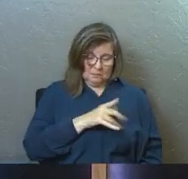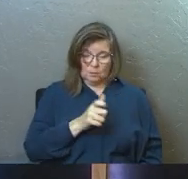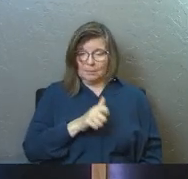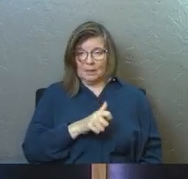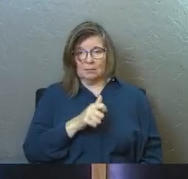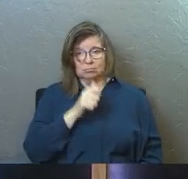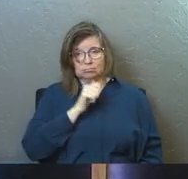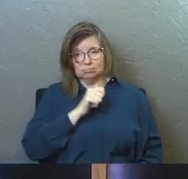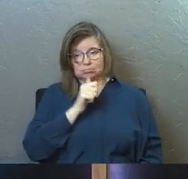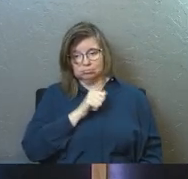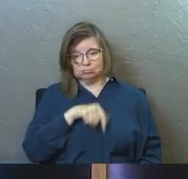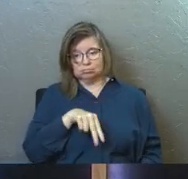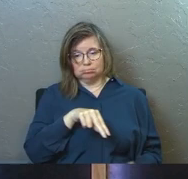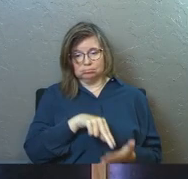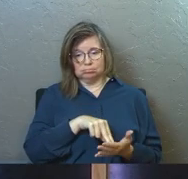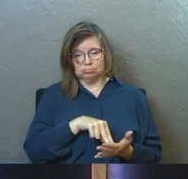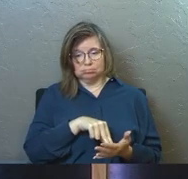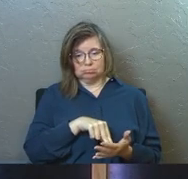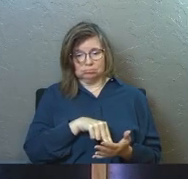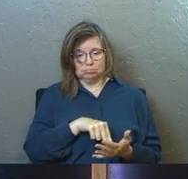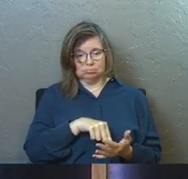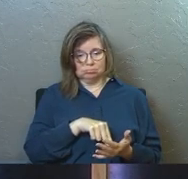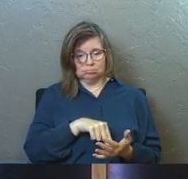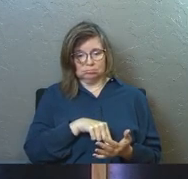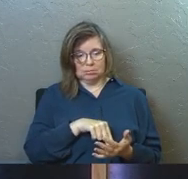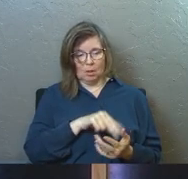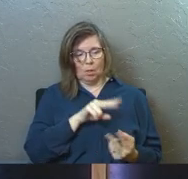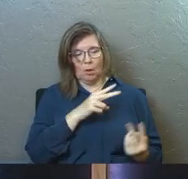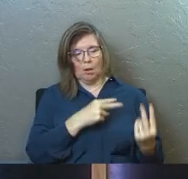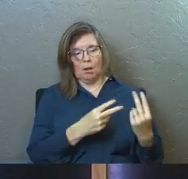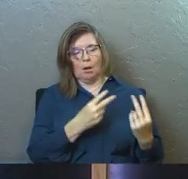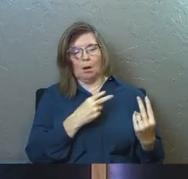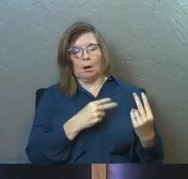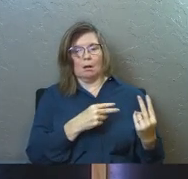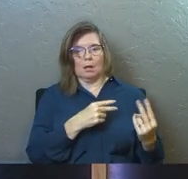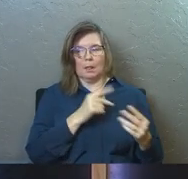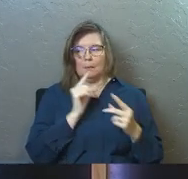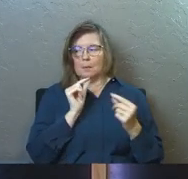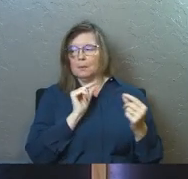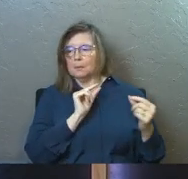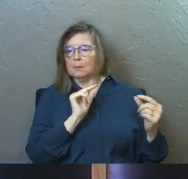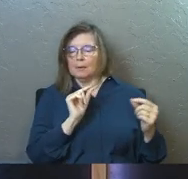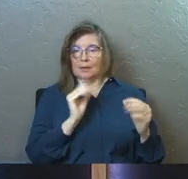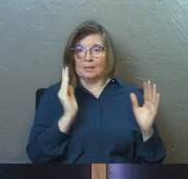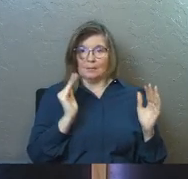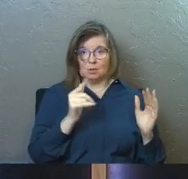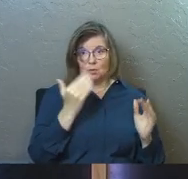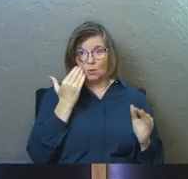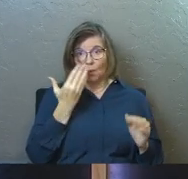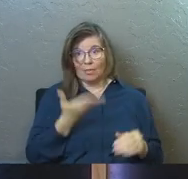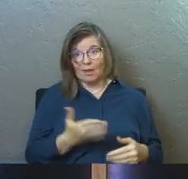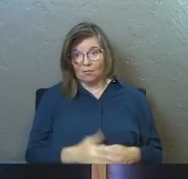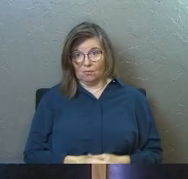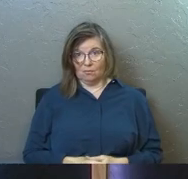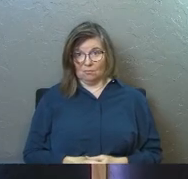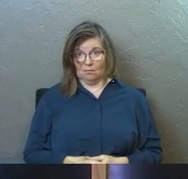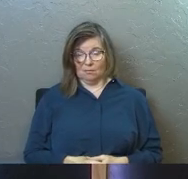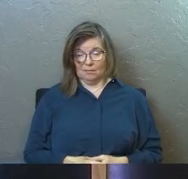You wouldn't be able to stand in front of those gazes and those looks and those whispers, those expectations that you know are